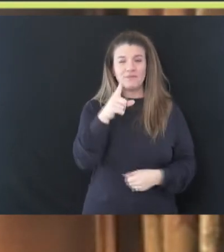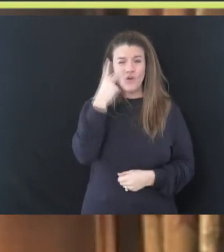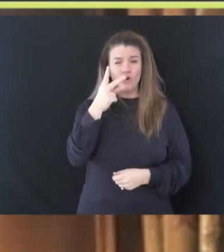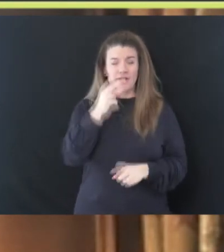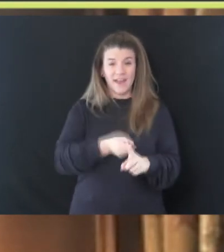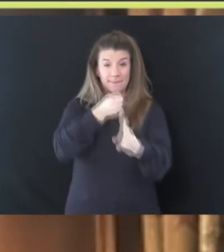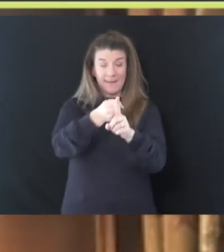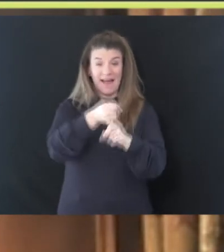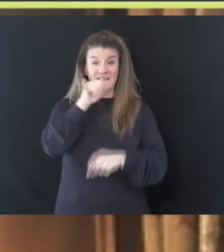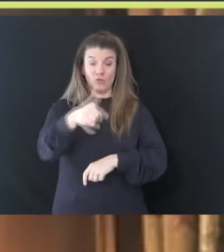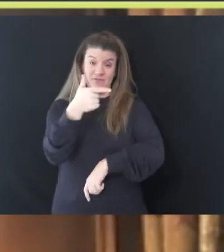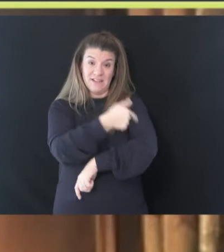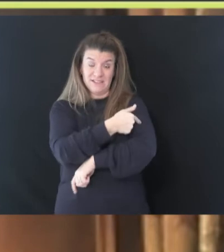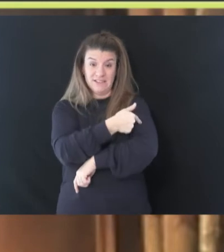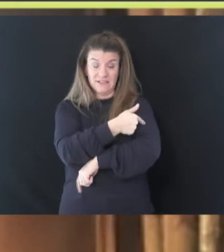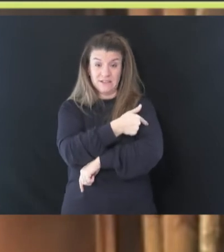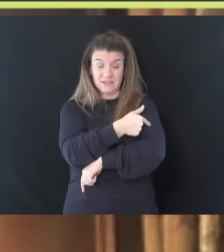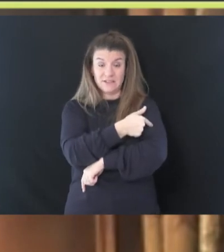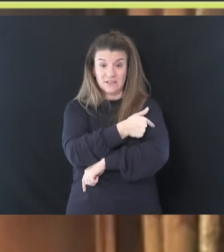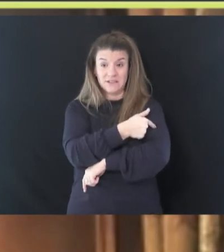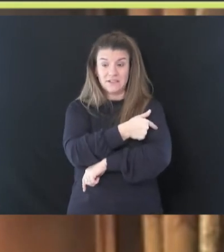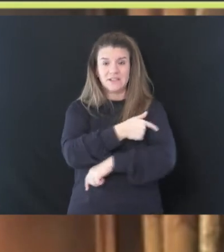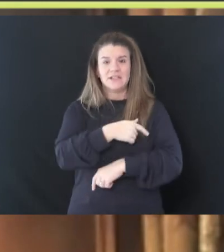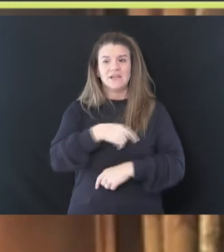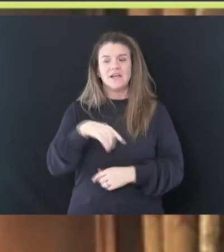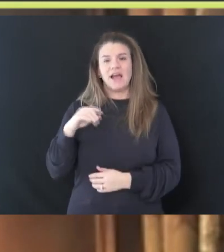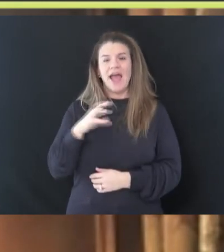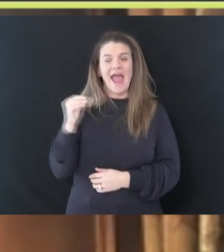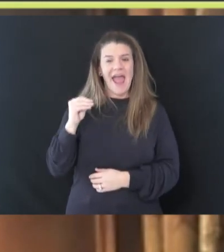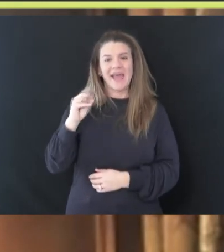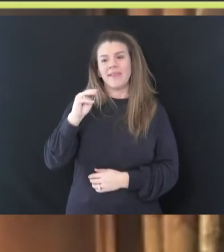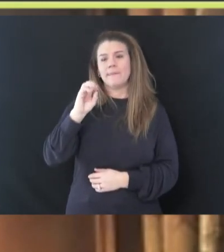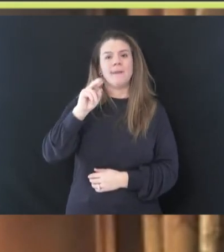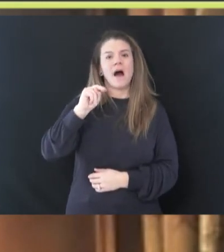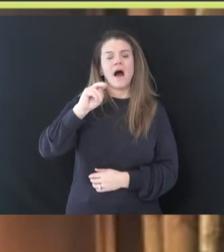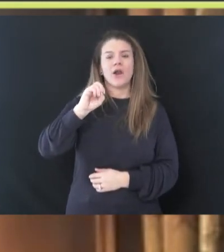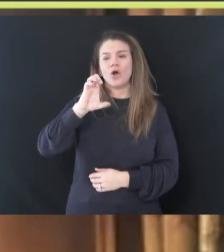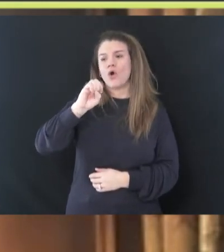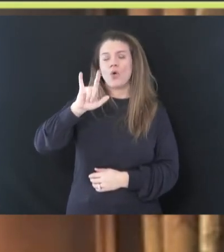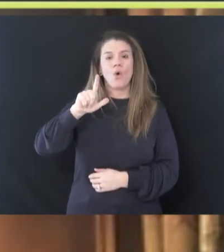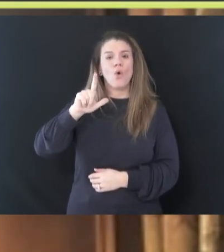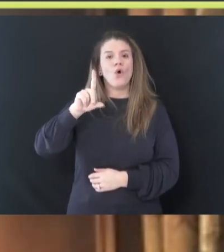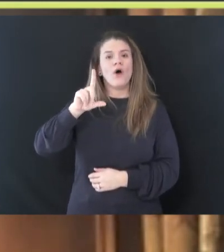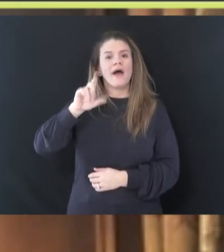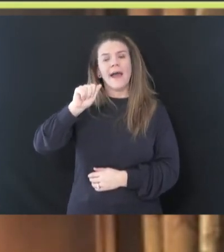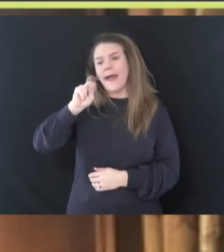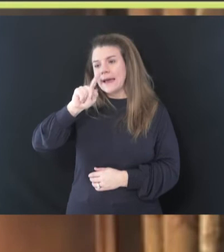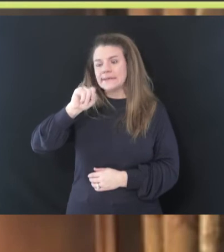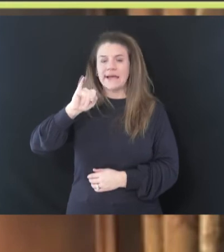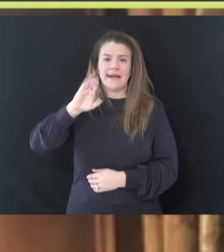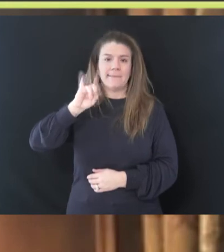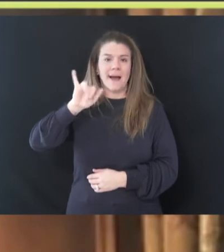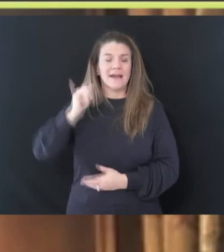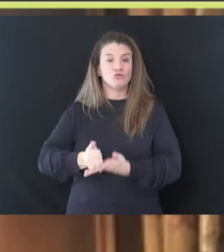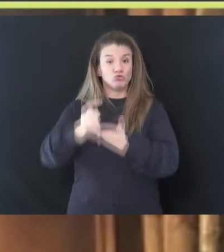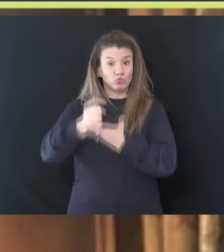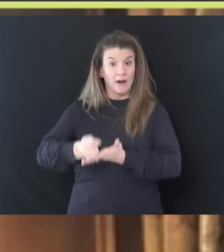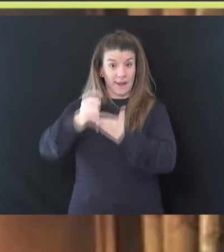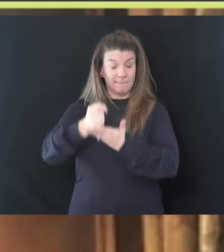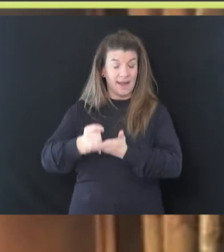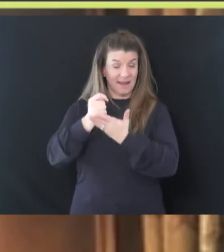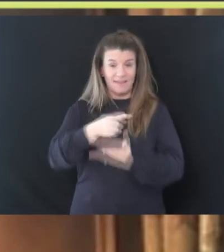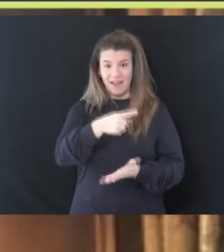vaccines and the monoclonal antibody treatment, the drug treatment that the governor talks about, Dr.